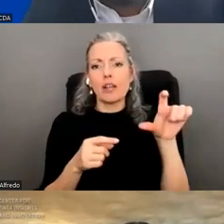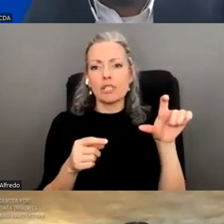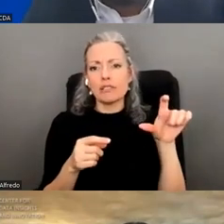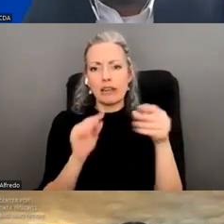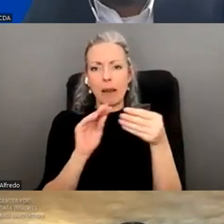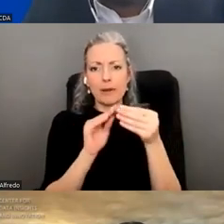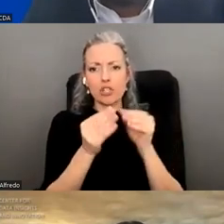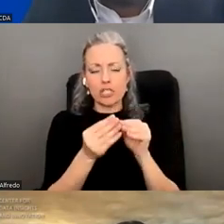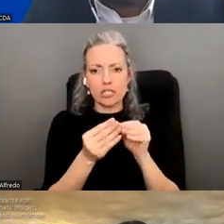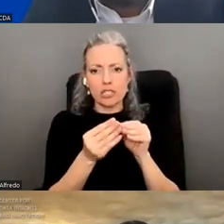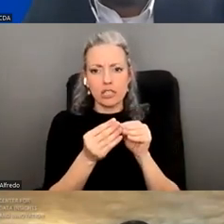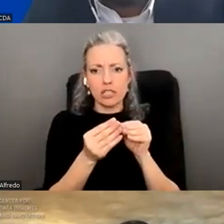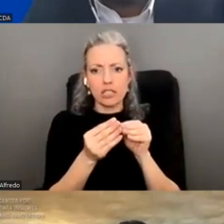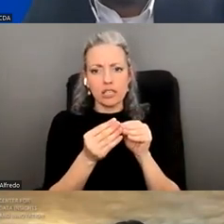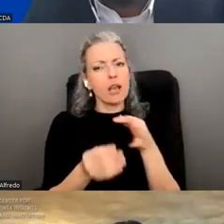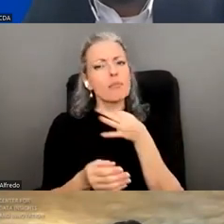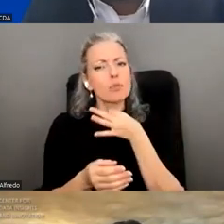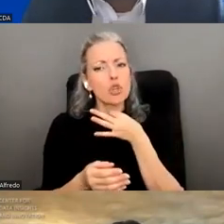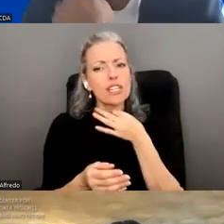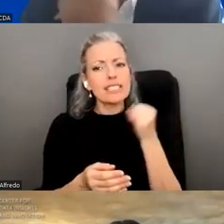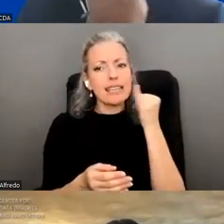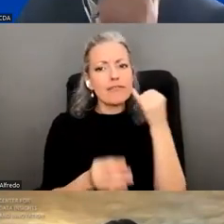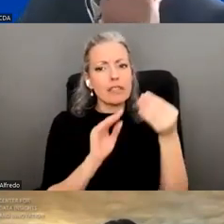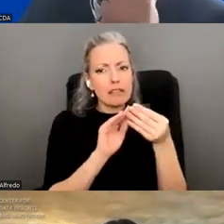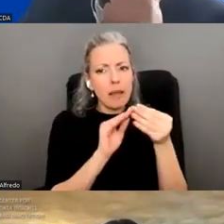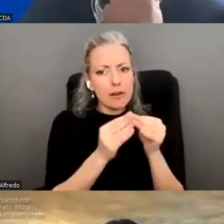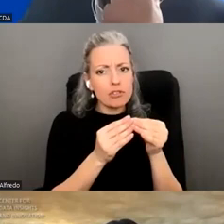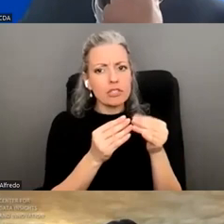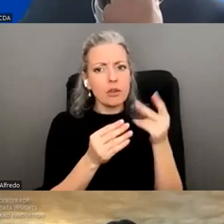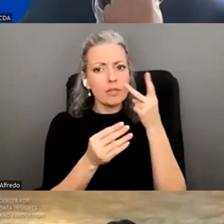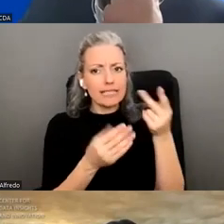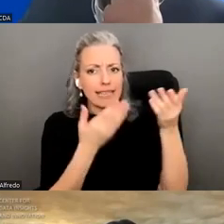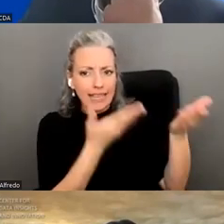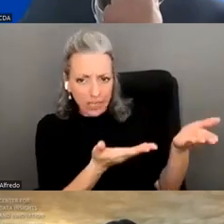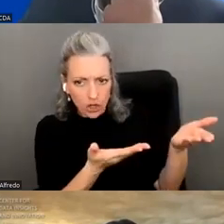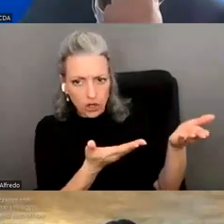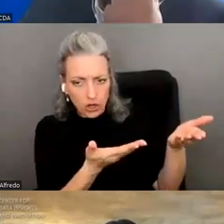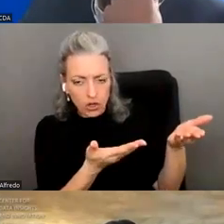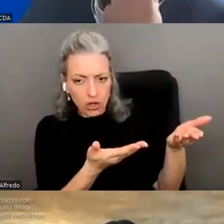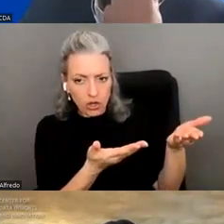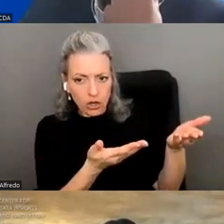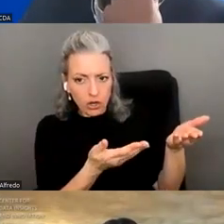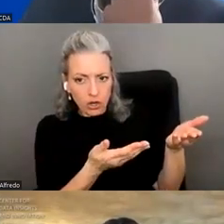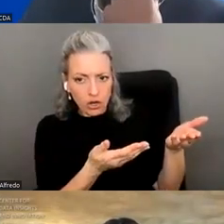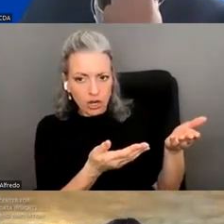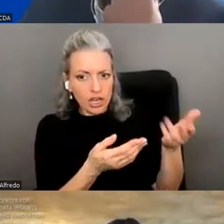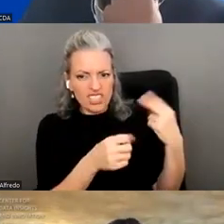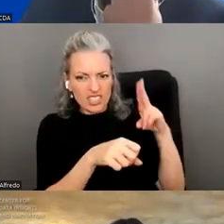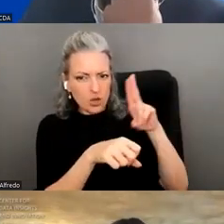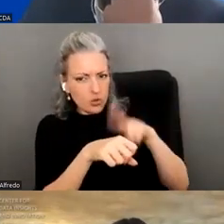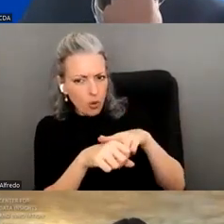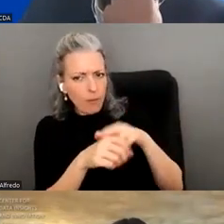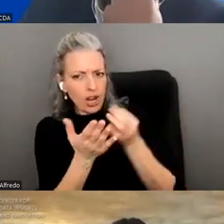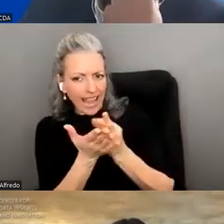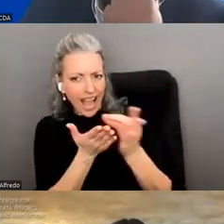I'm curious if the numbers that are shown there are just the regular counts,